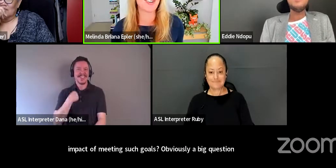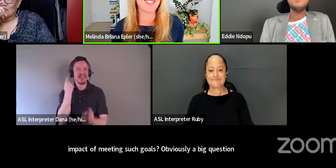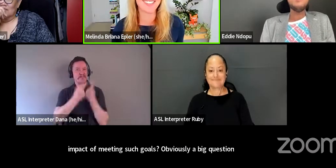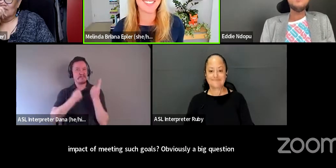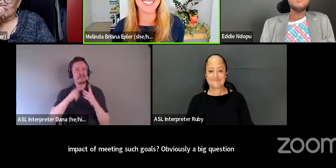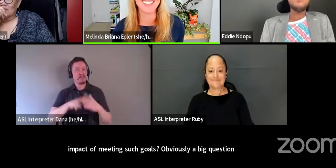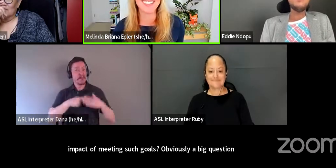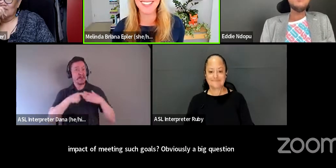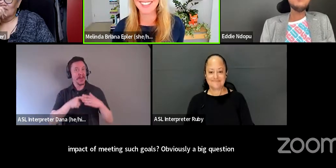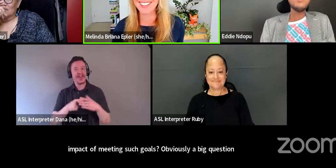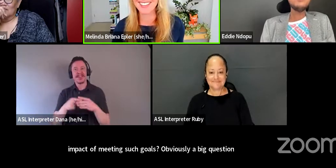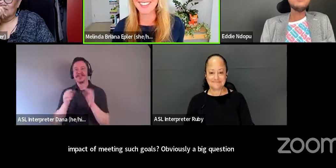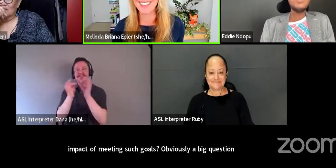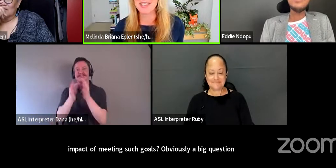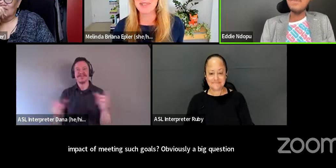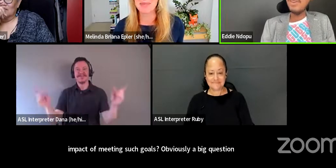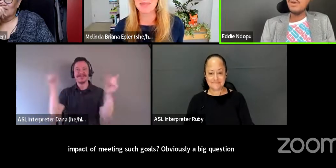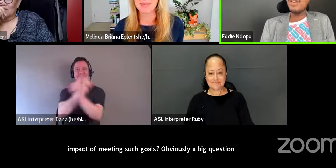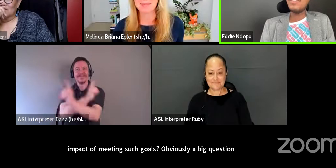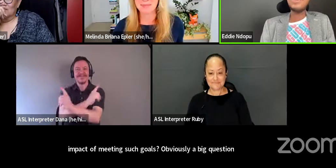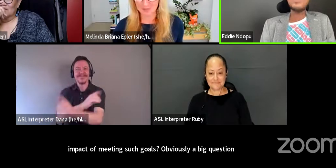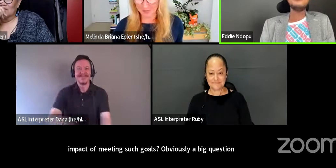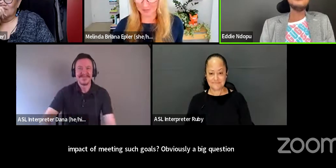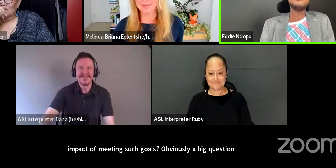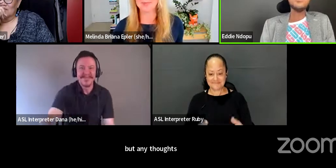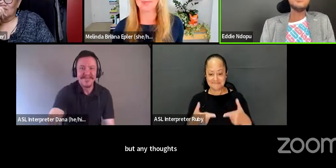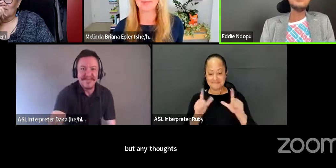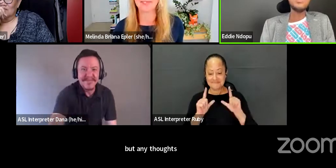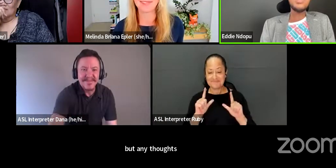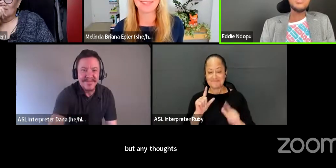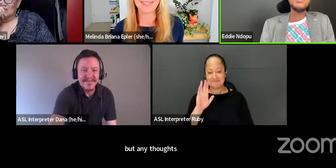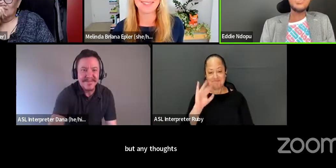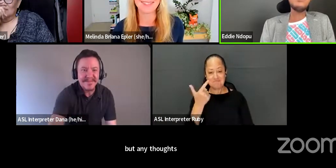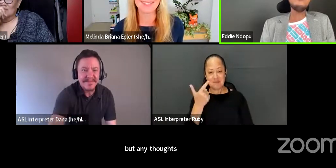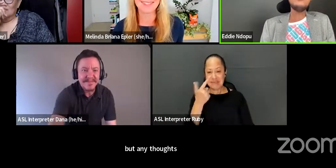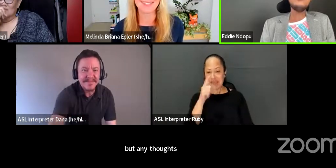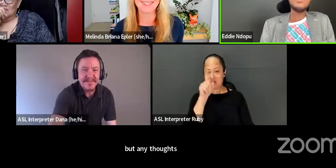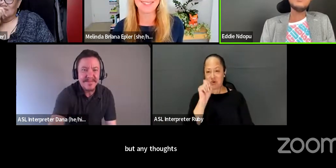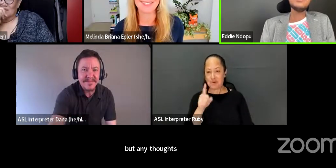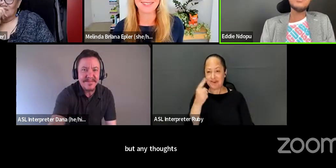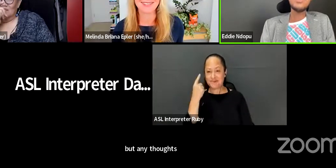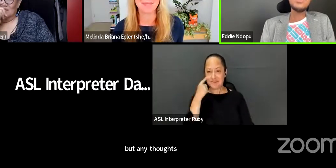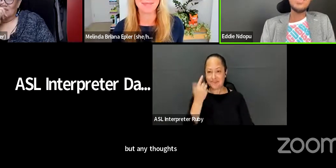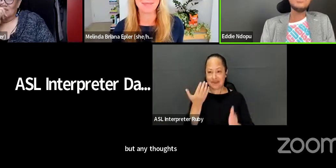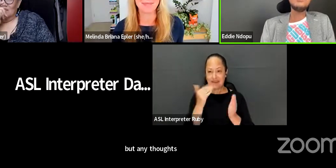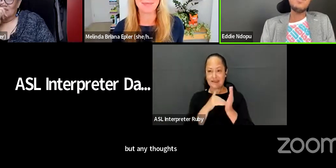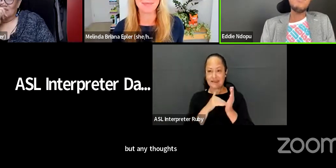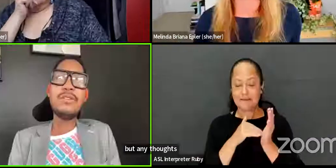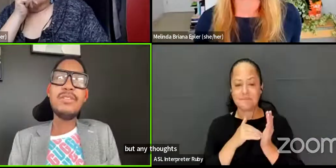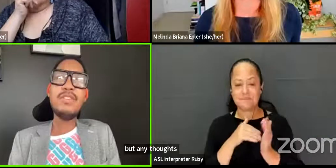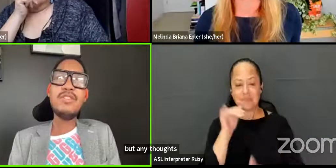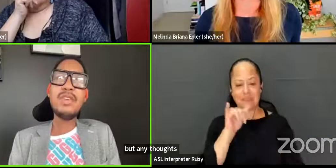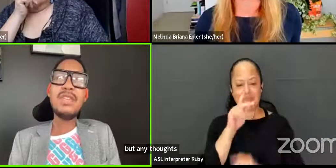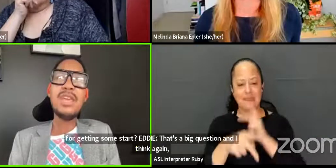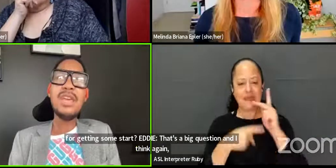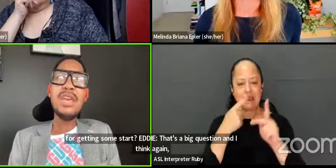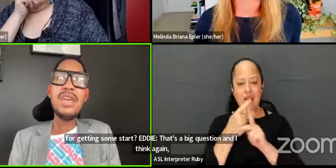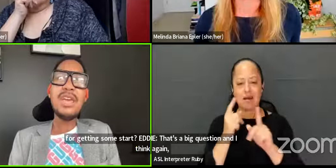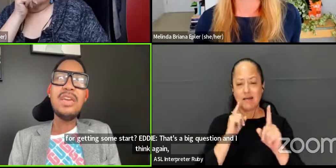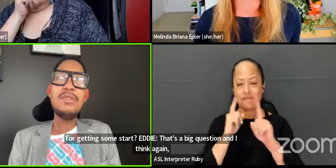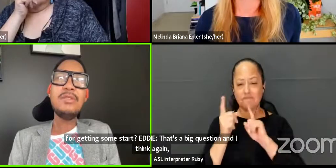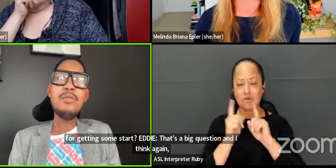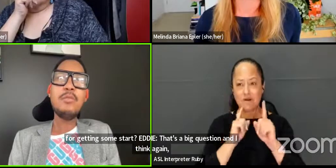to start? That's a big question. And I think, again, I would say that kind of